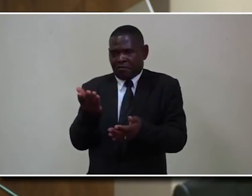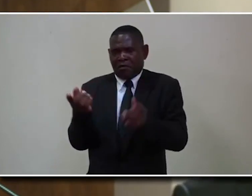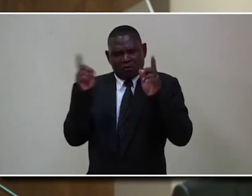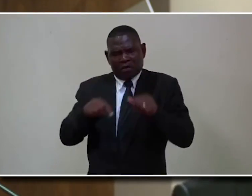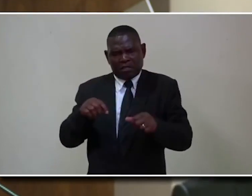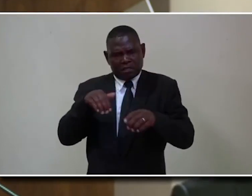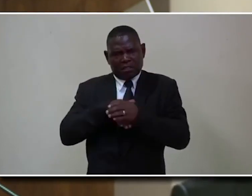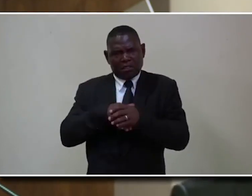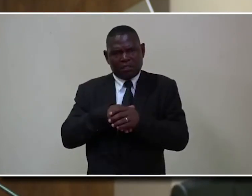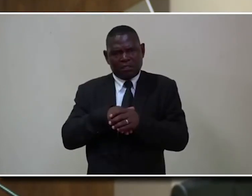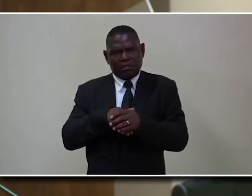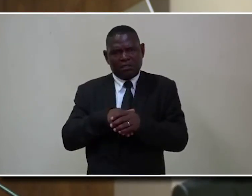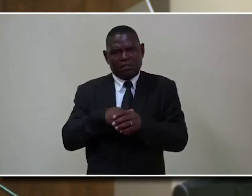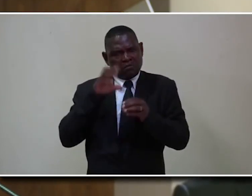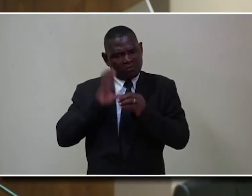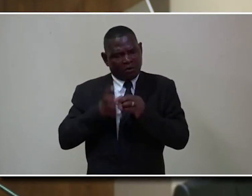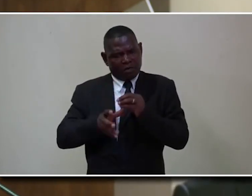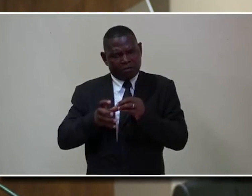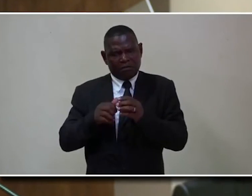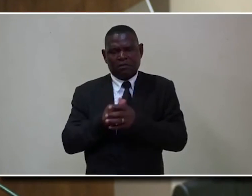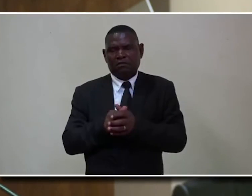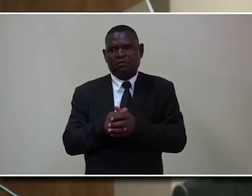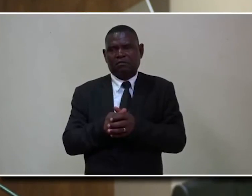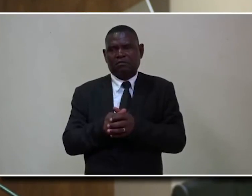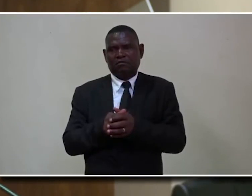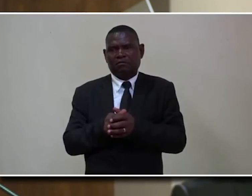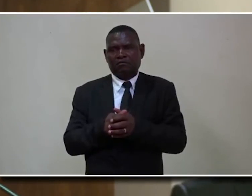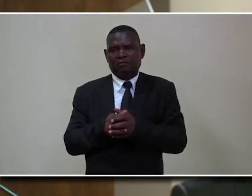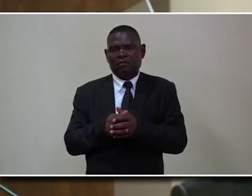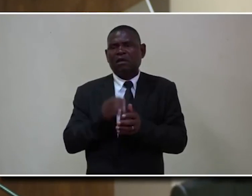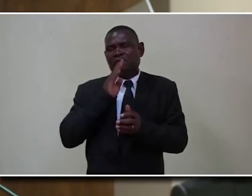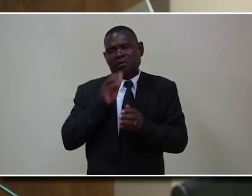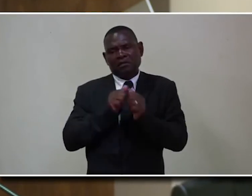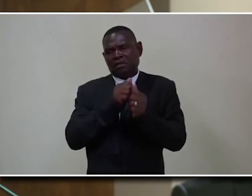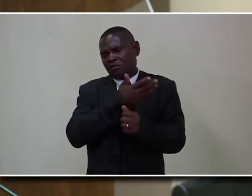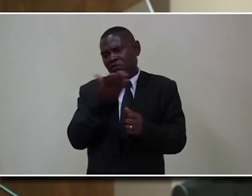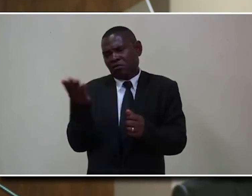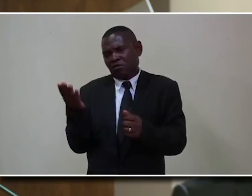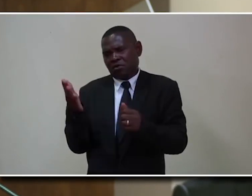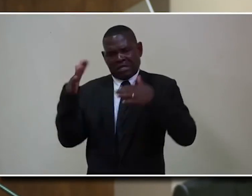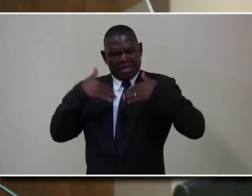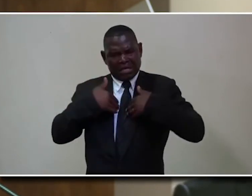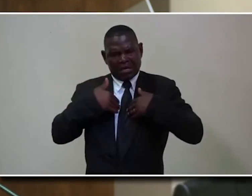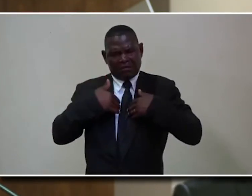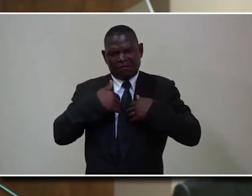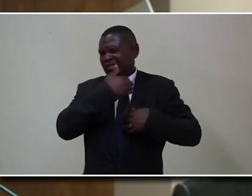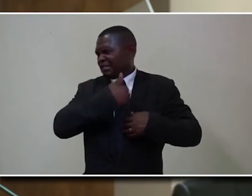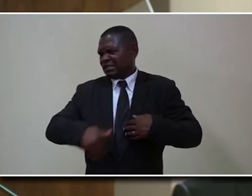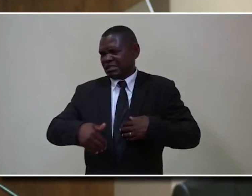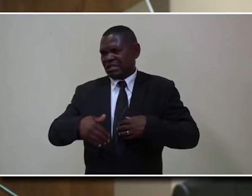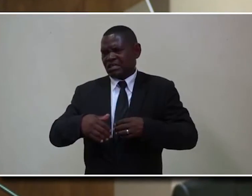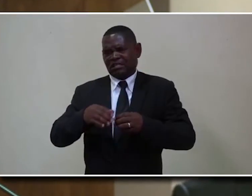difficulties. Ana watandizira pomwe akumana ndi mavuto. Deal with those that are passing through various problems. Karani nao iwo